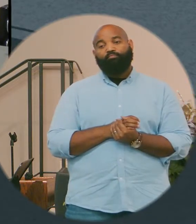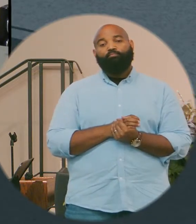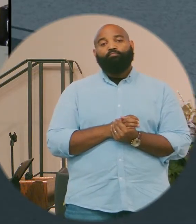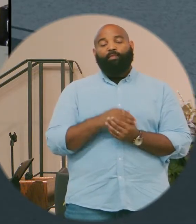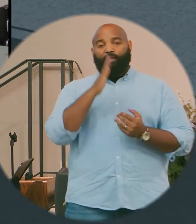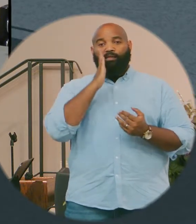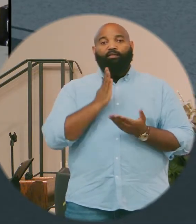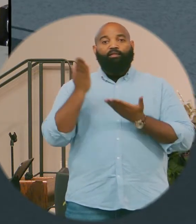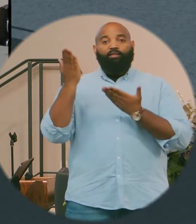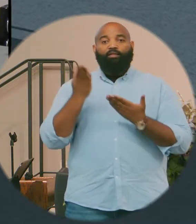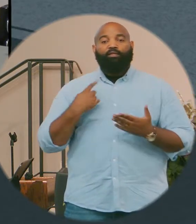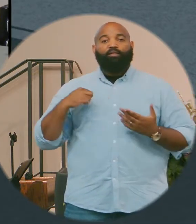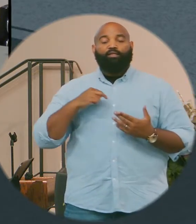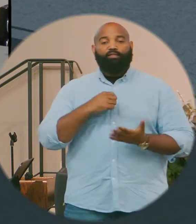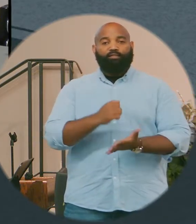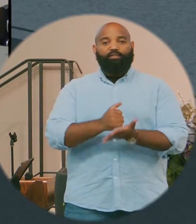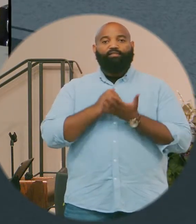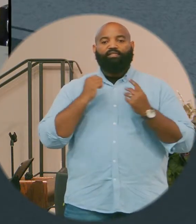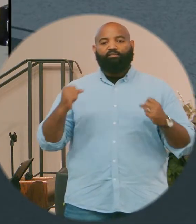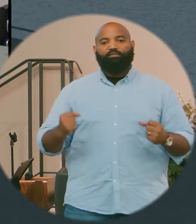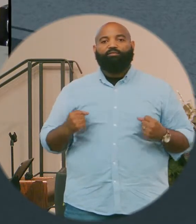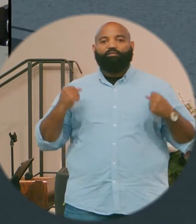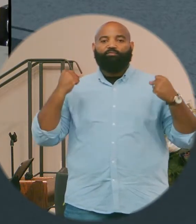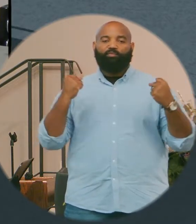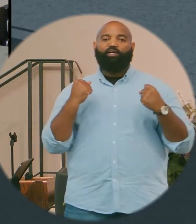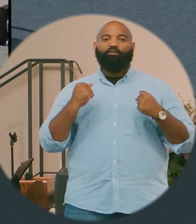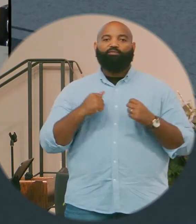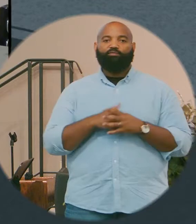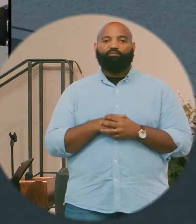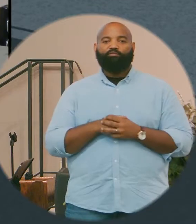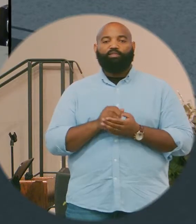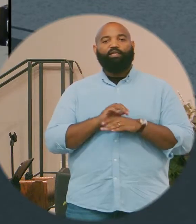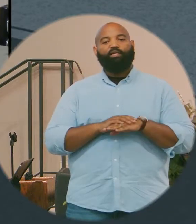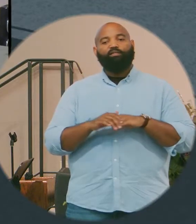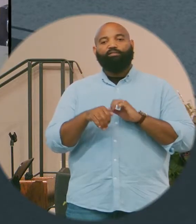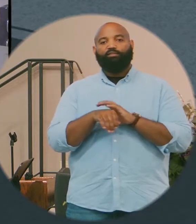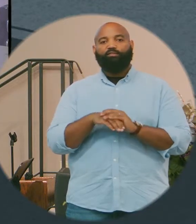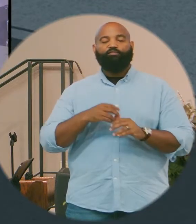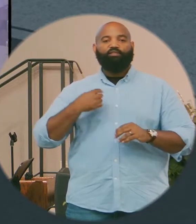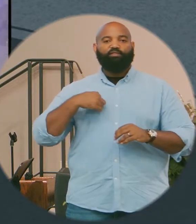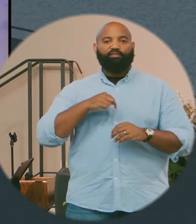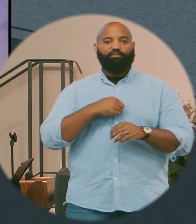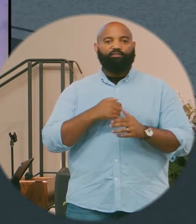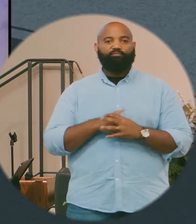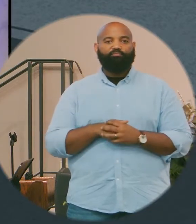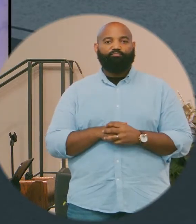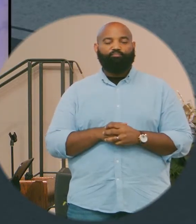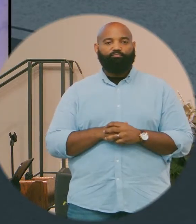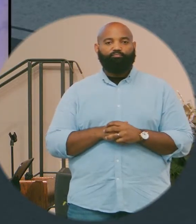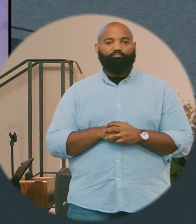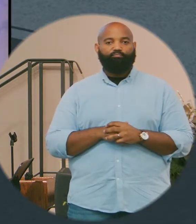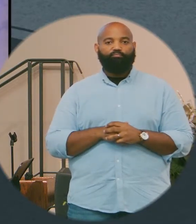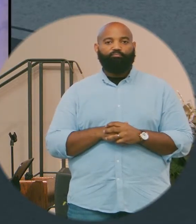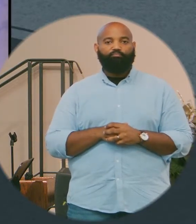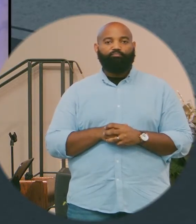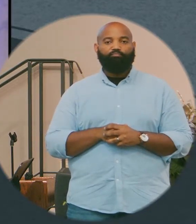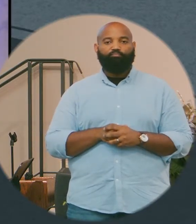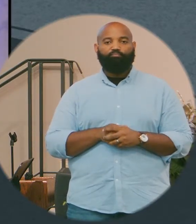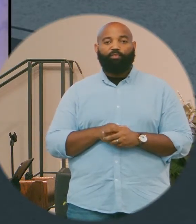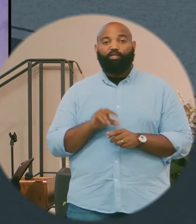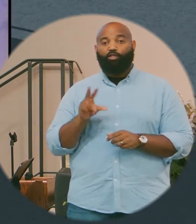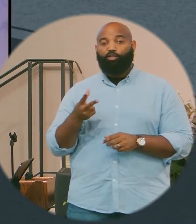from. That's where your power comes from. That's where your comfort comes from. And then I am praying for those